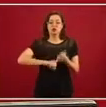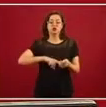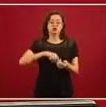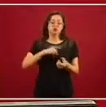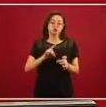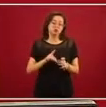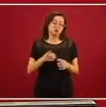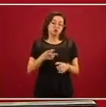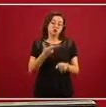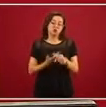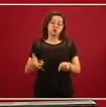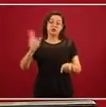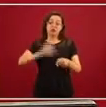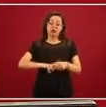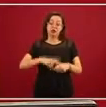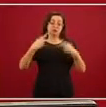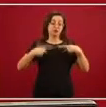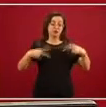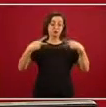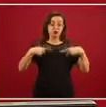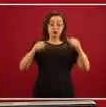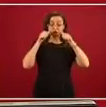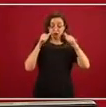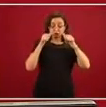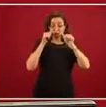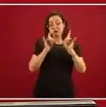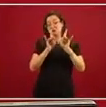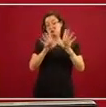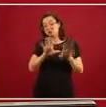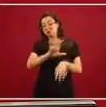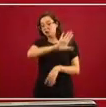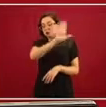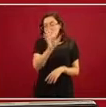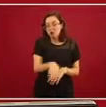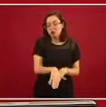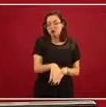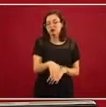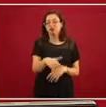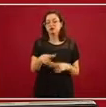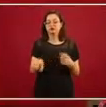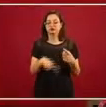This is part of the clinical medical treatment on one side.